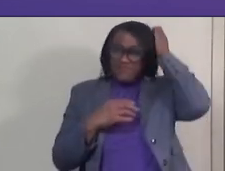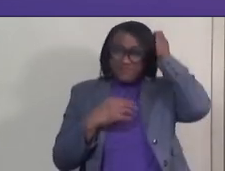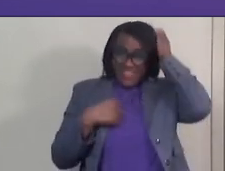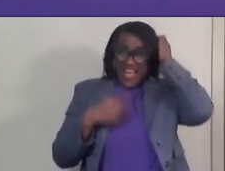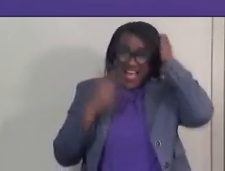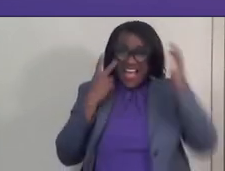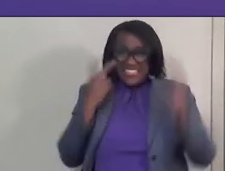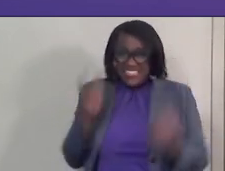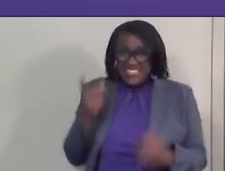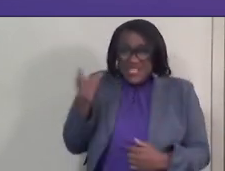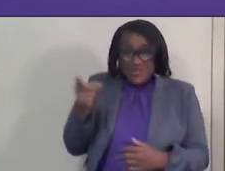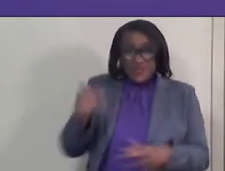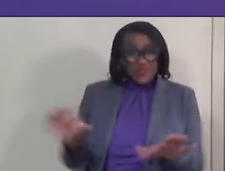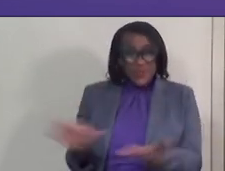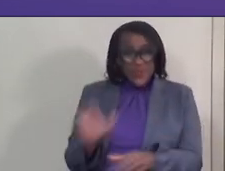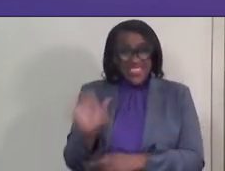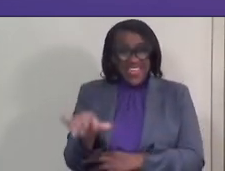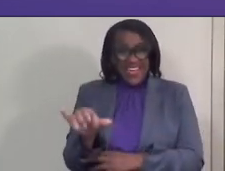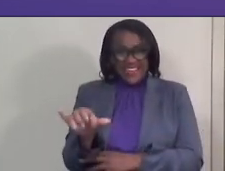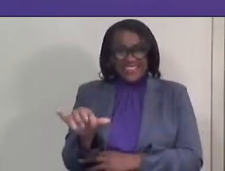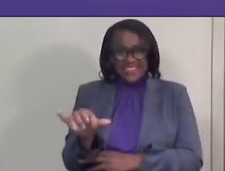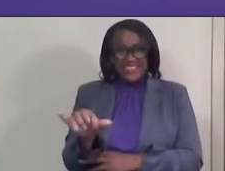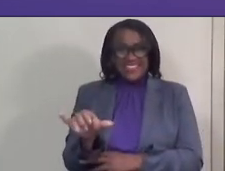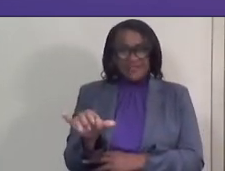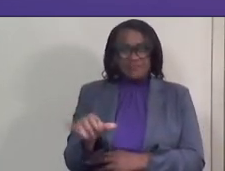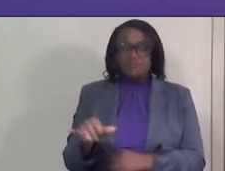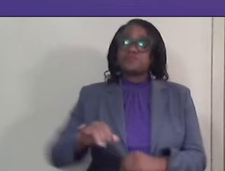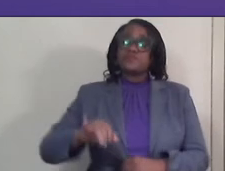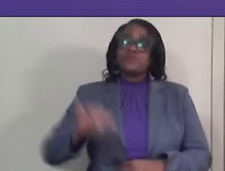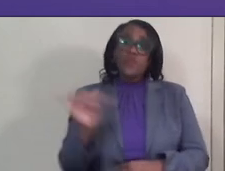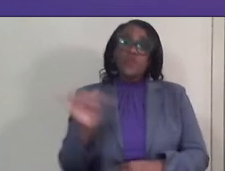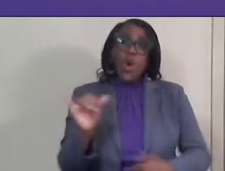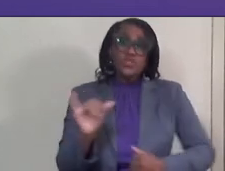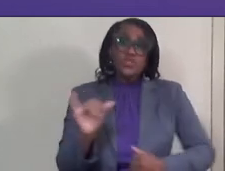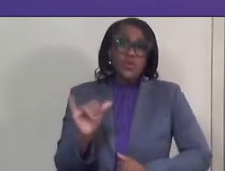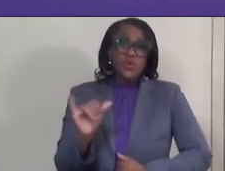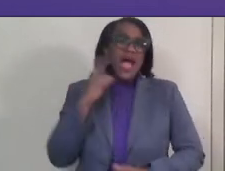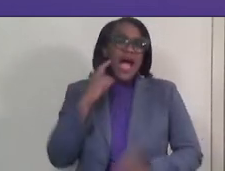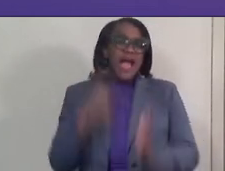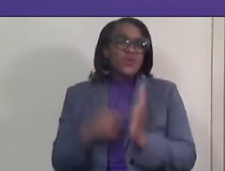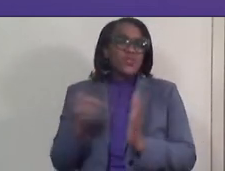that in some ways. I also want to pick up on this idea of archive that you just introduced.